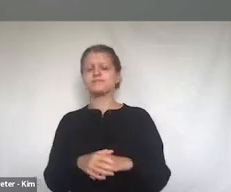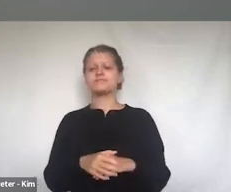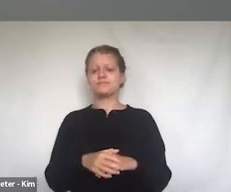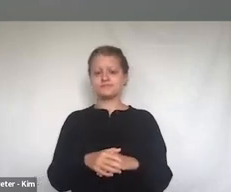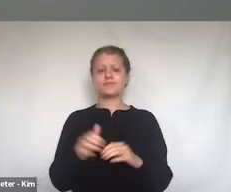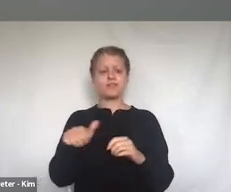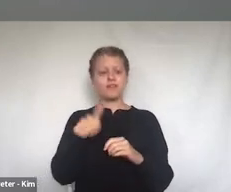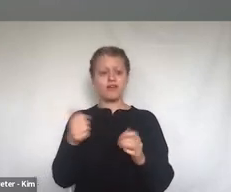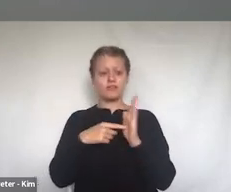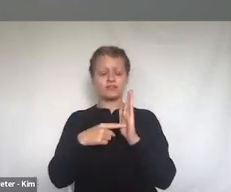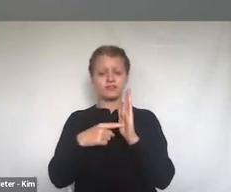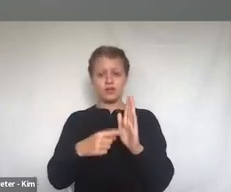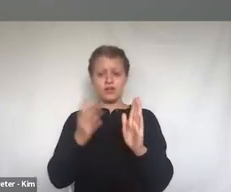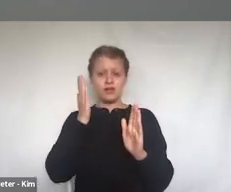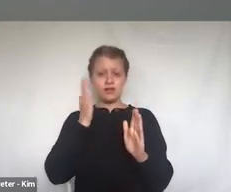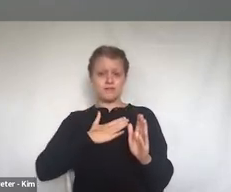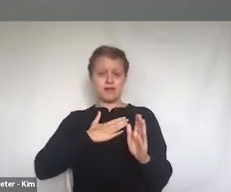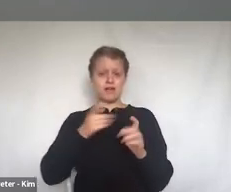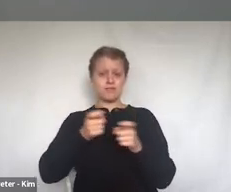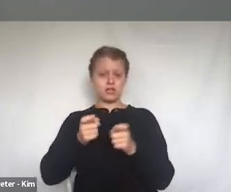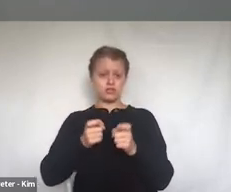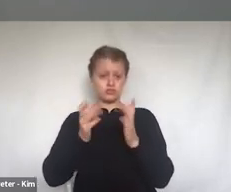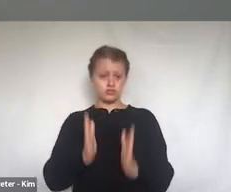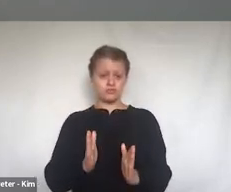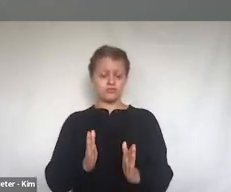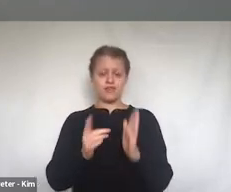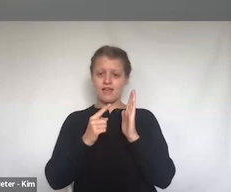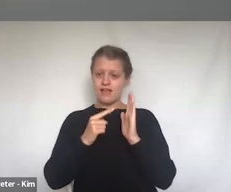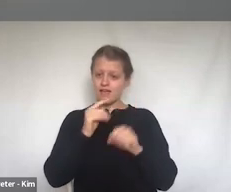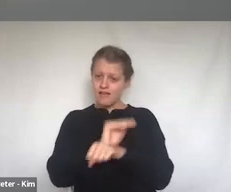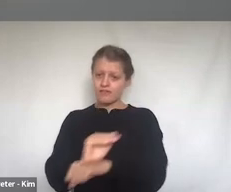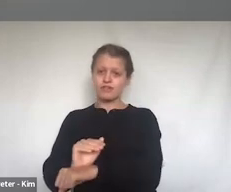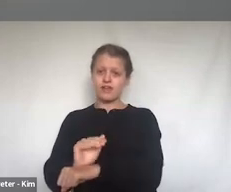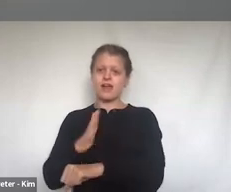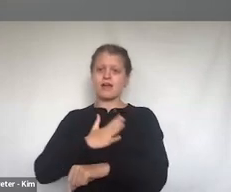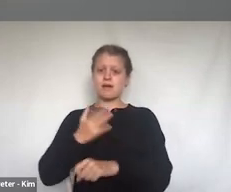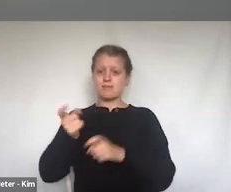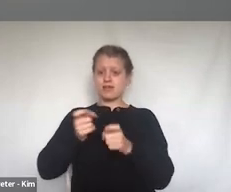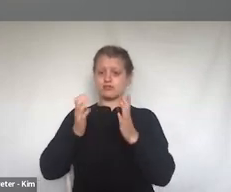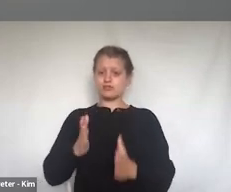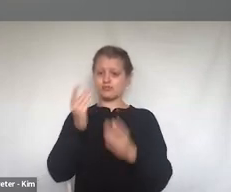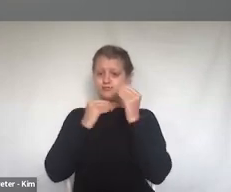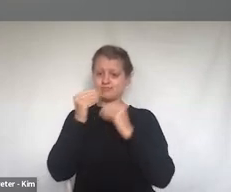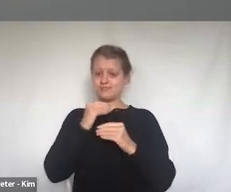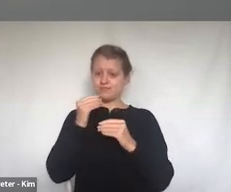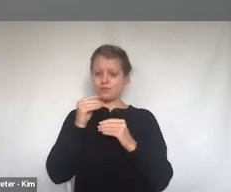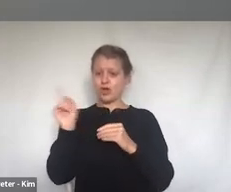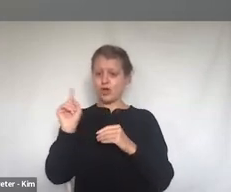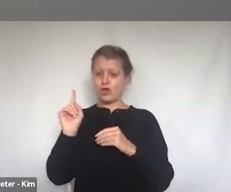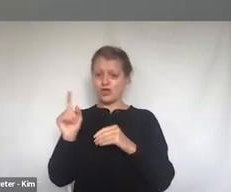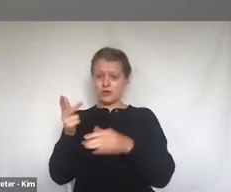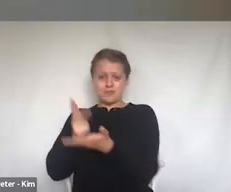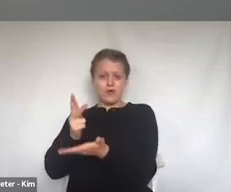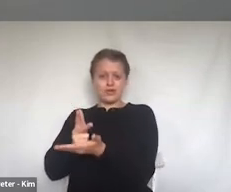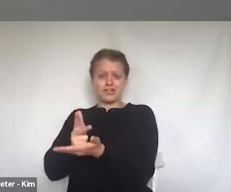manager last summer, she ate dinner every night in their parking garage because it was the coolest space to be. You know, it doesn't